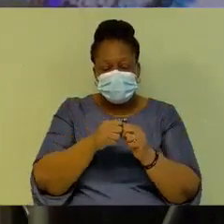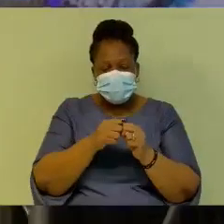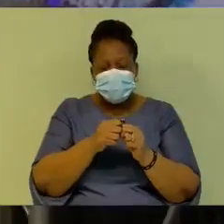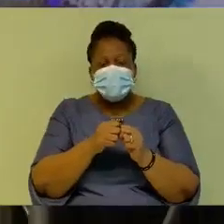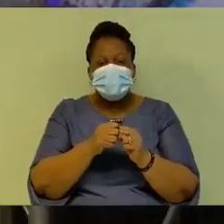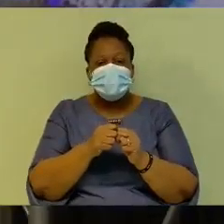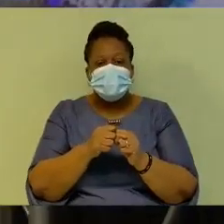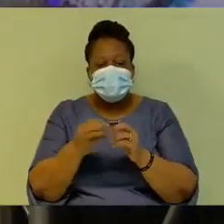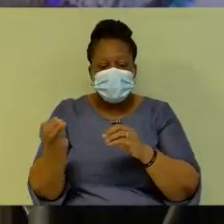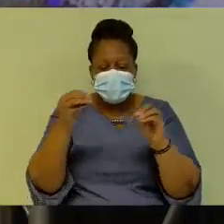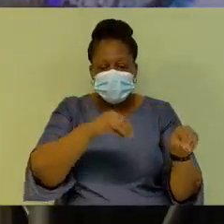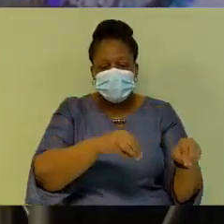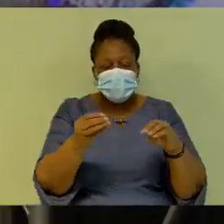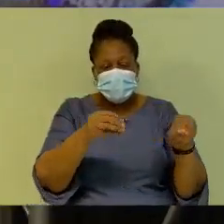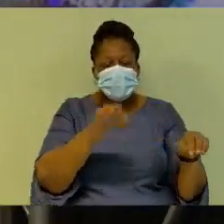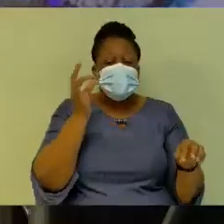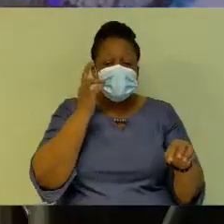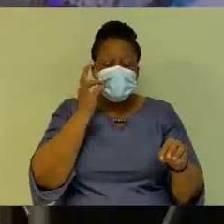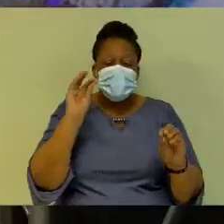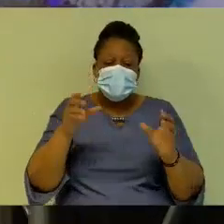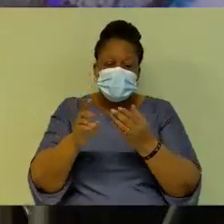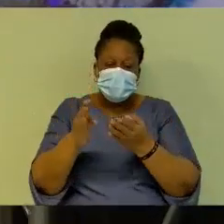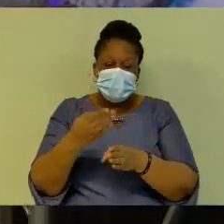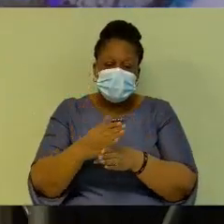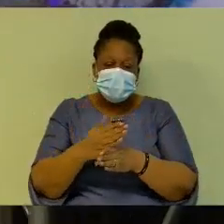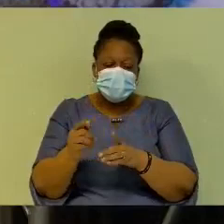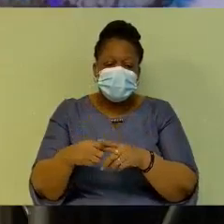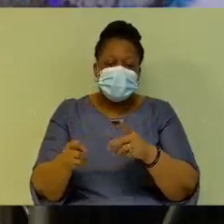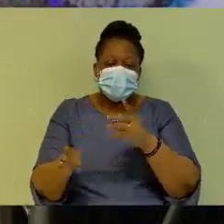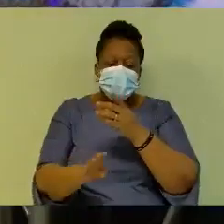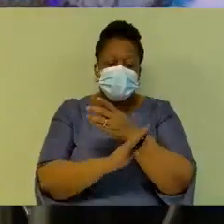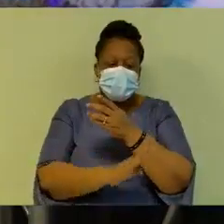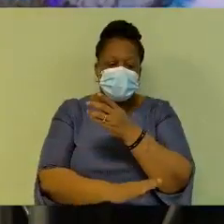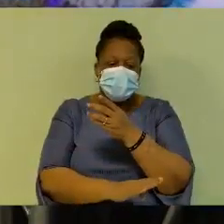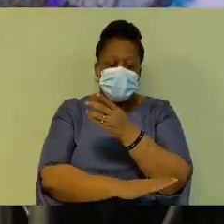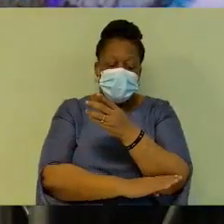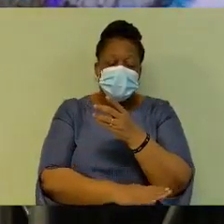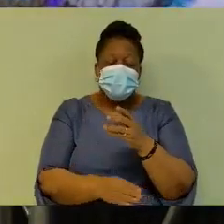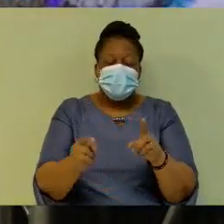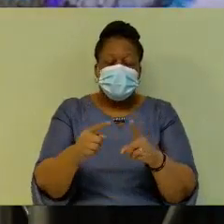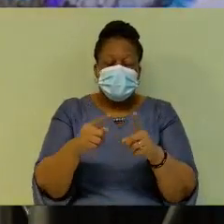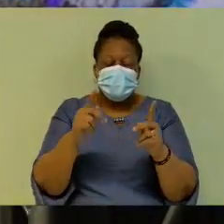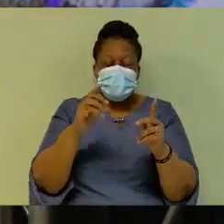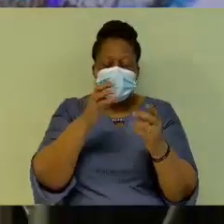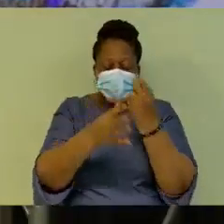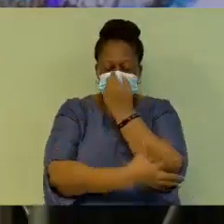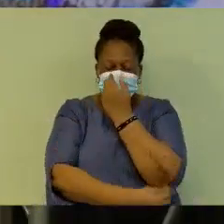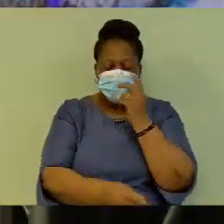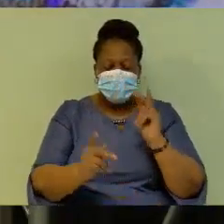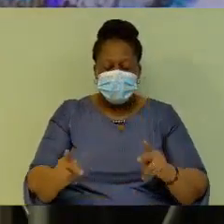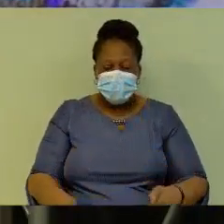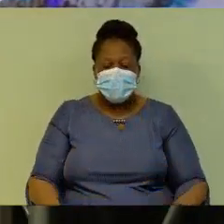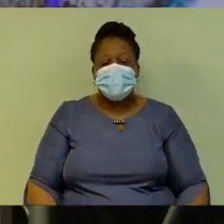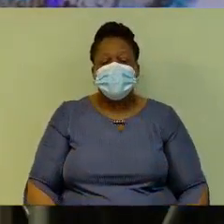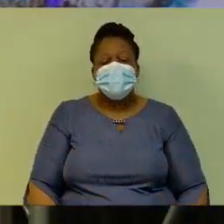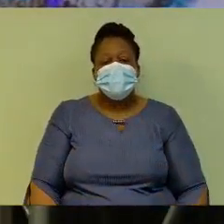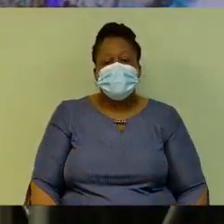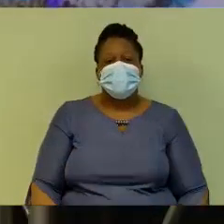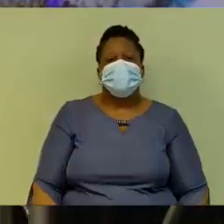The compliance team continues to carry out its work. Today, they would have visited a total